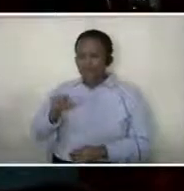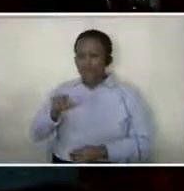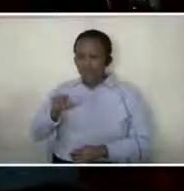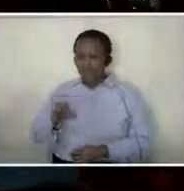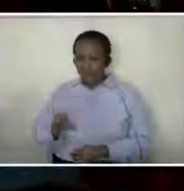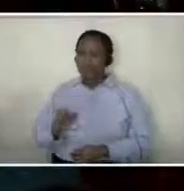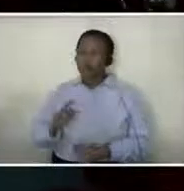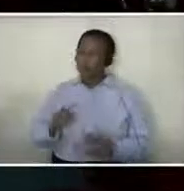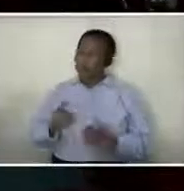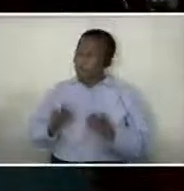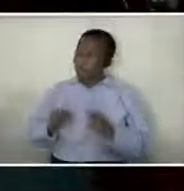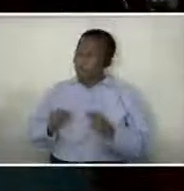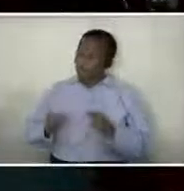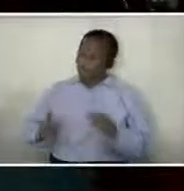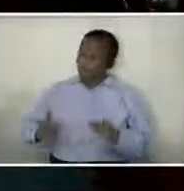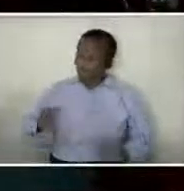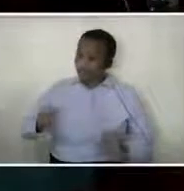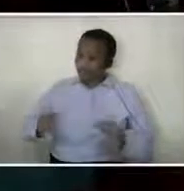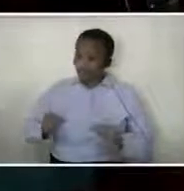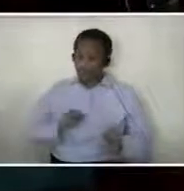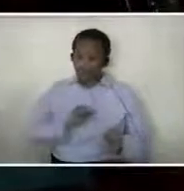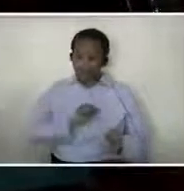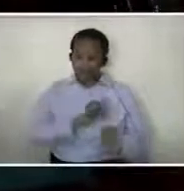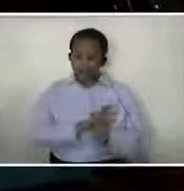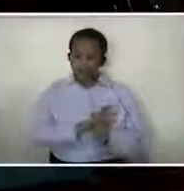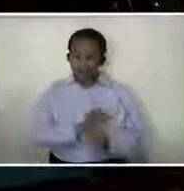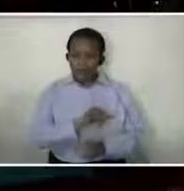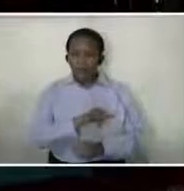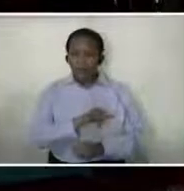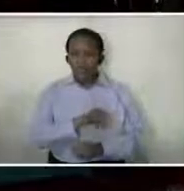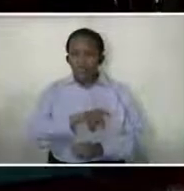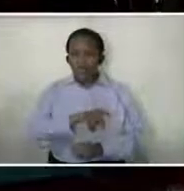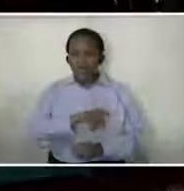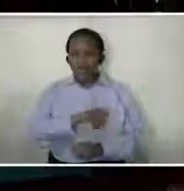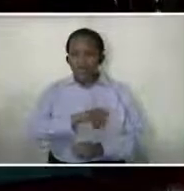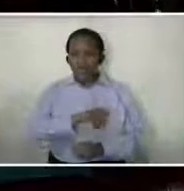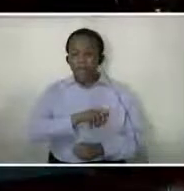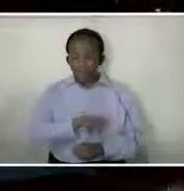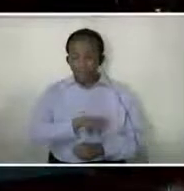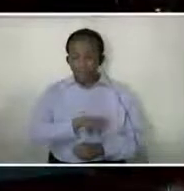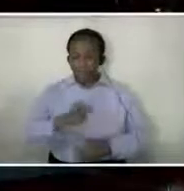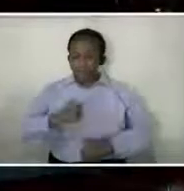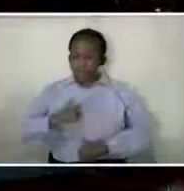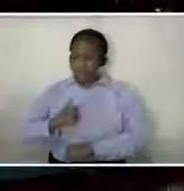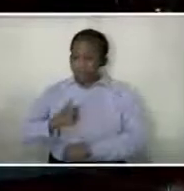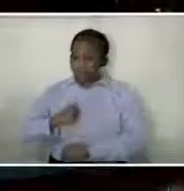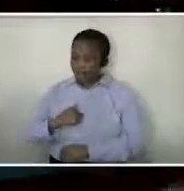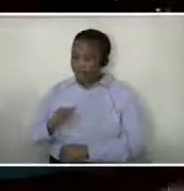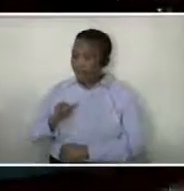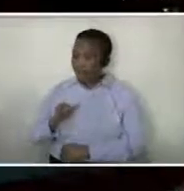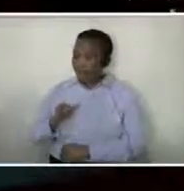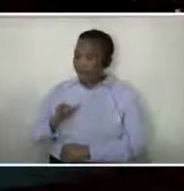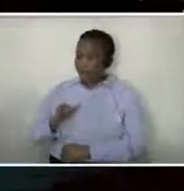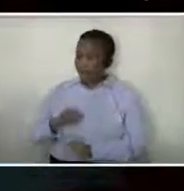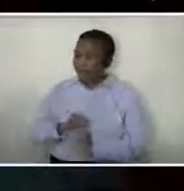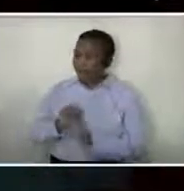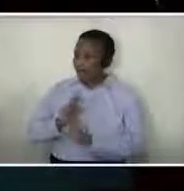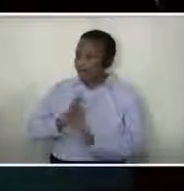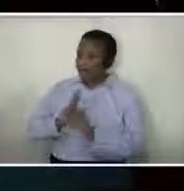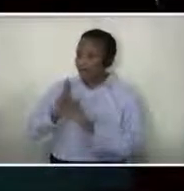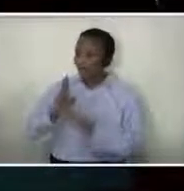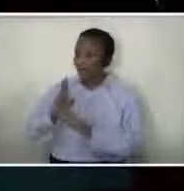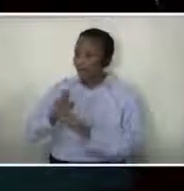against the IFP. It follows, therefore, that I'll be failing in my duty not to respond to these unfortunate